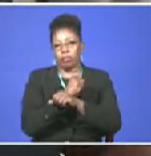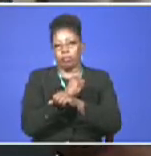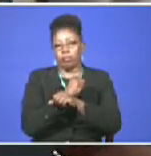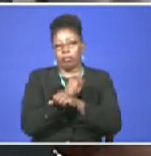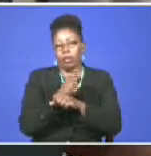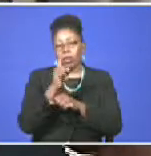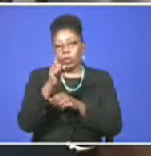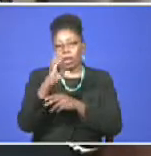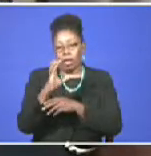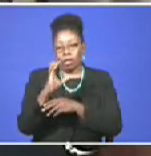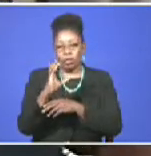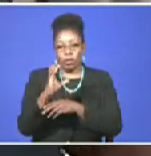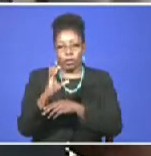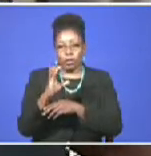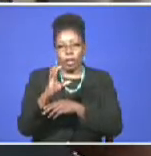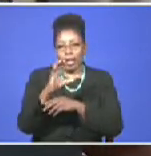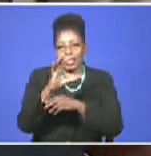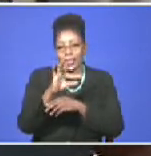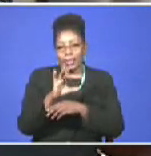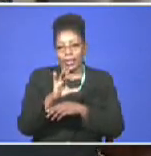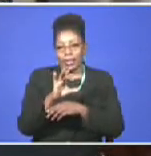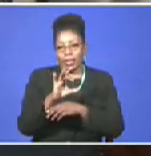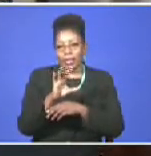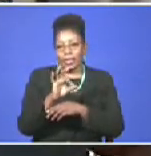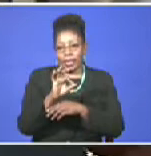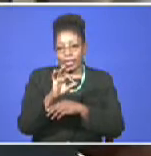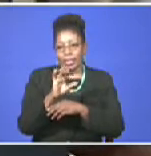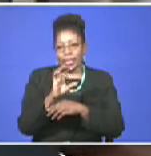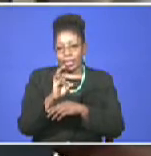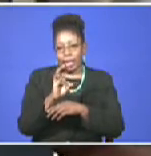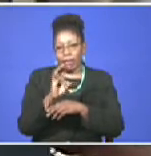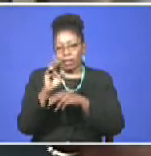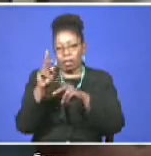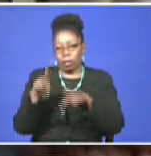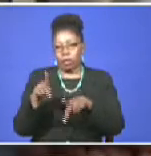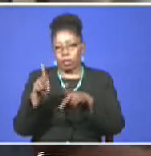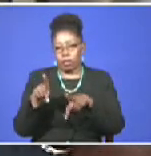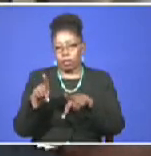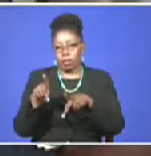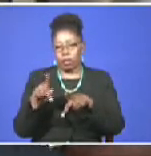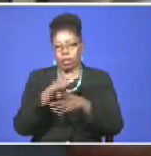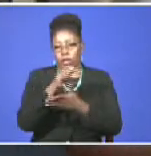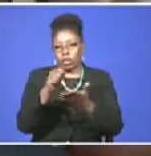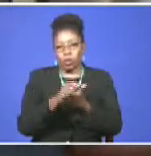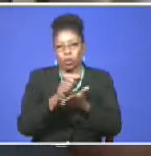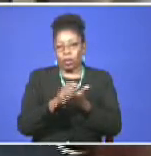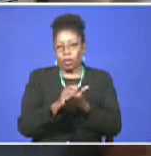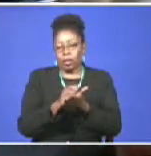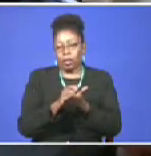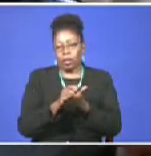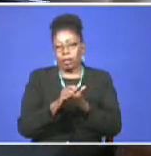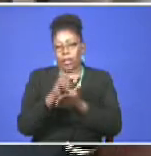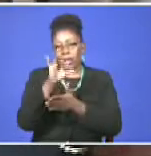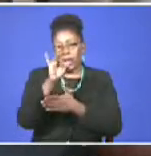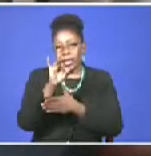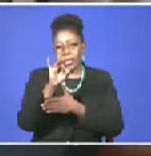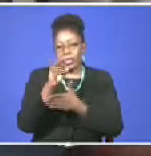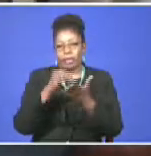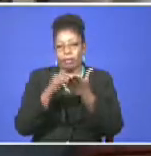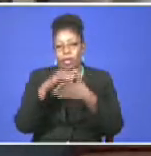approximately 197 Dominican poachers with fines totaling up to $8 million.